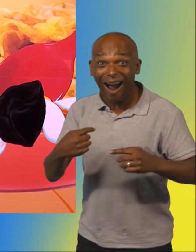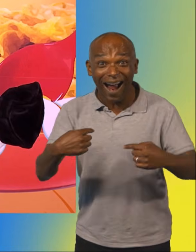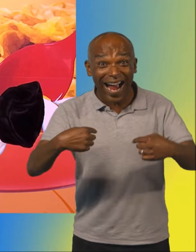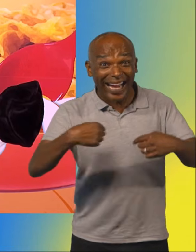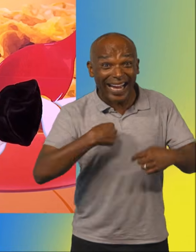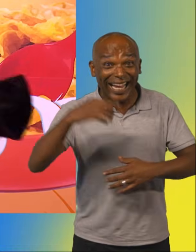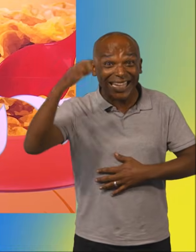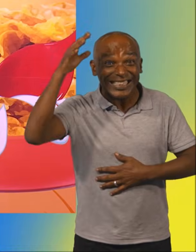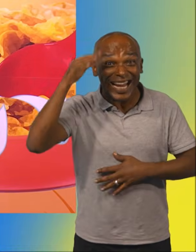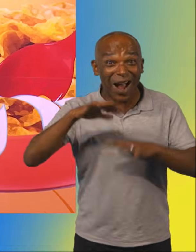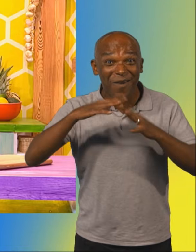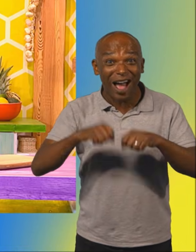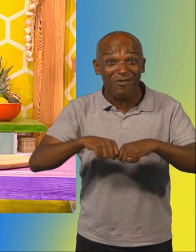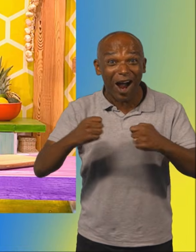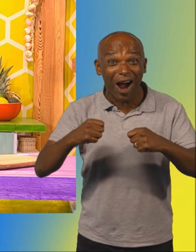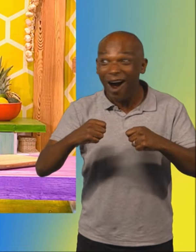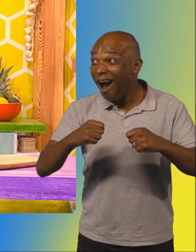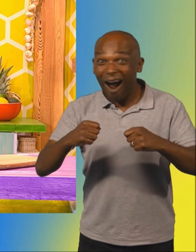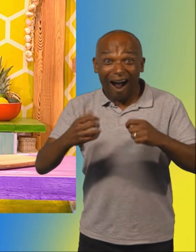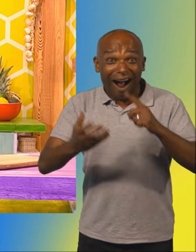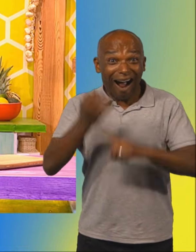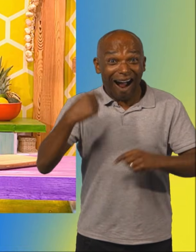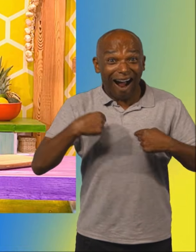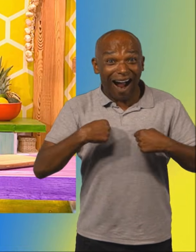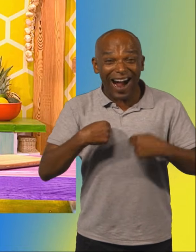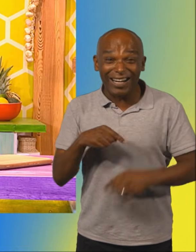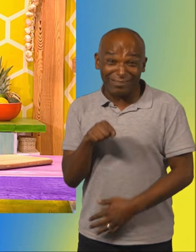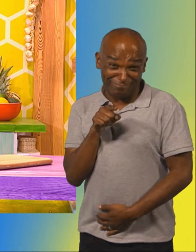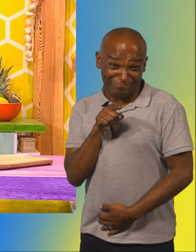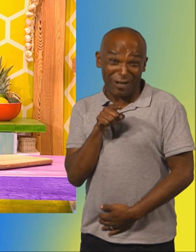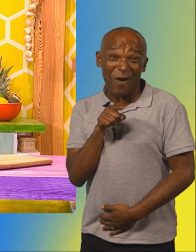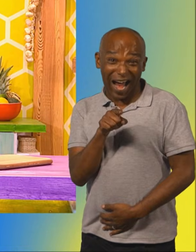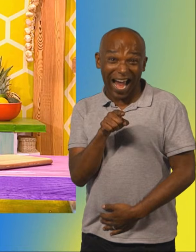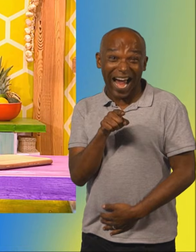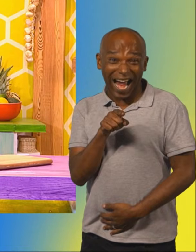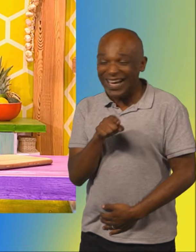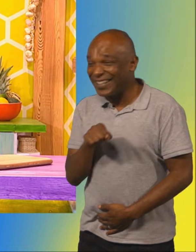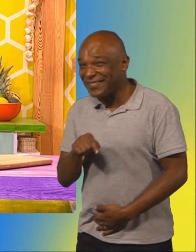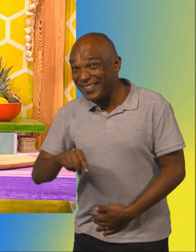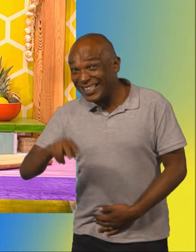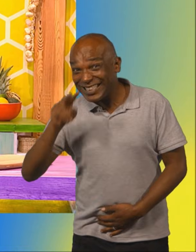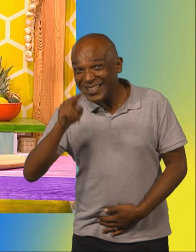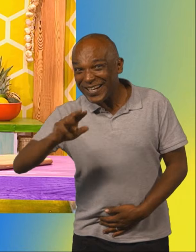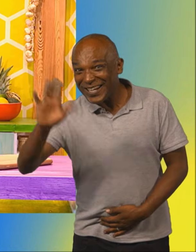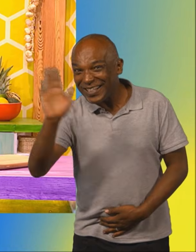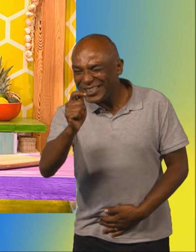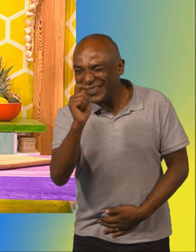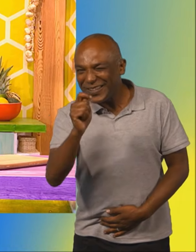world record breaker. You certainly are. See you soon!